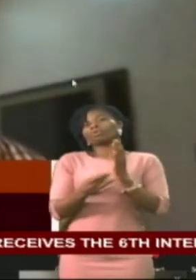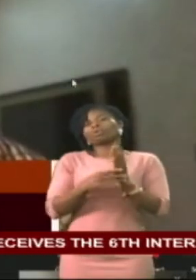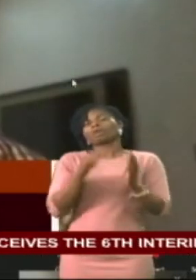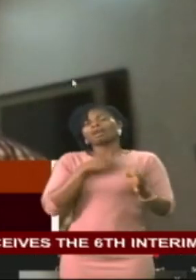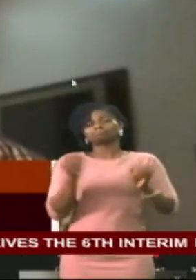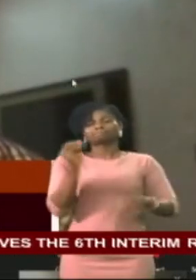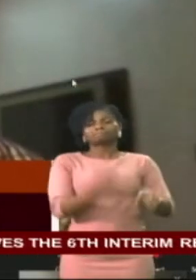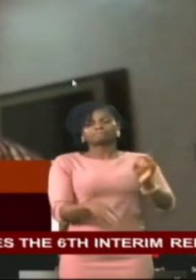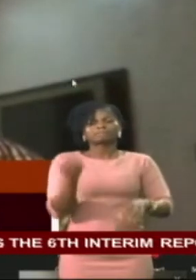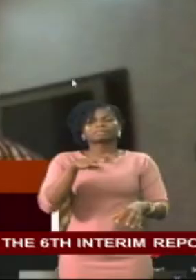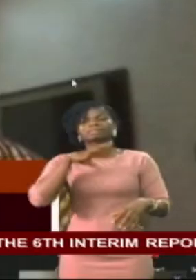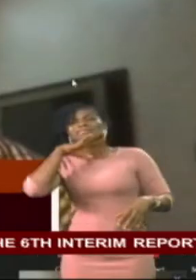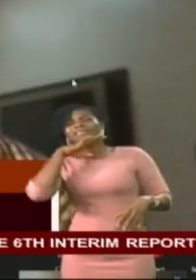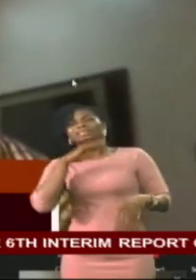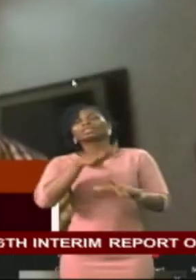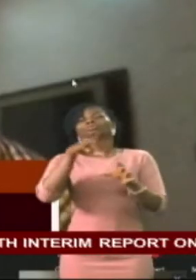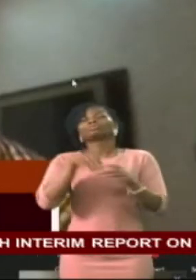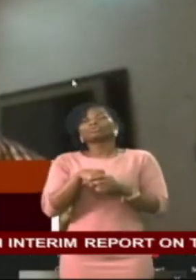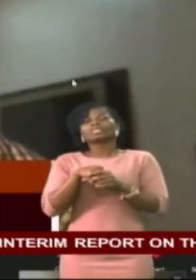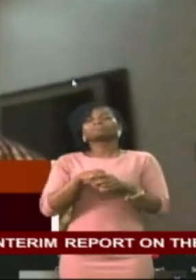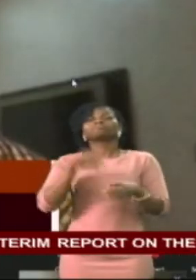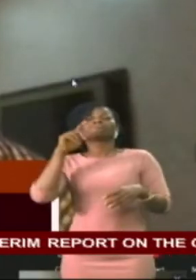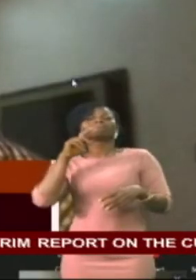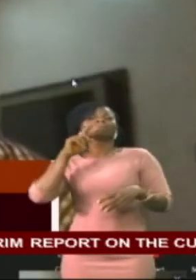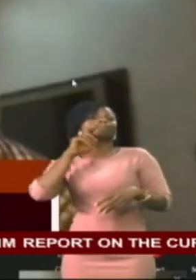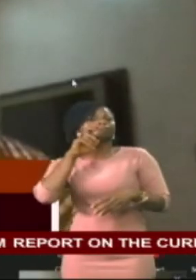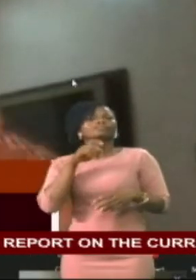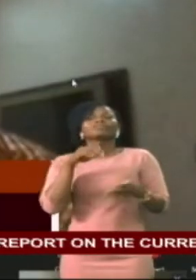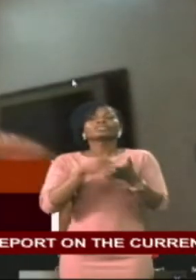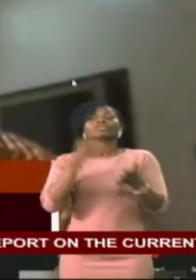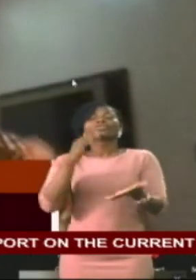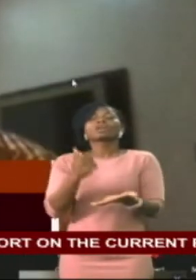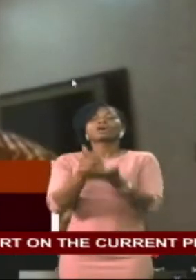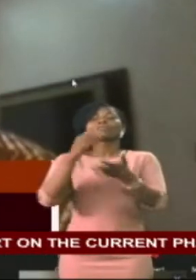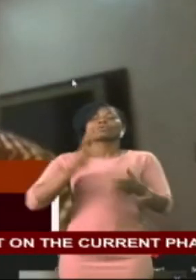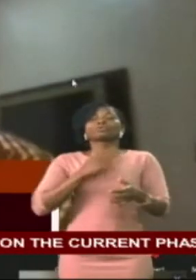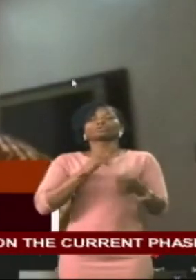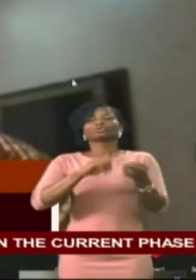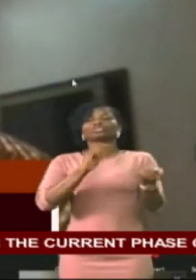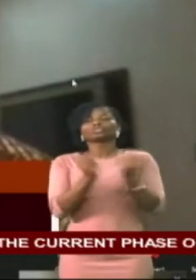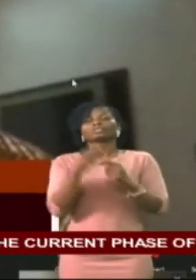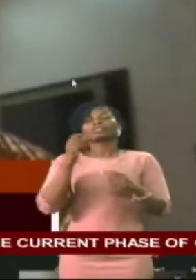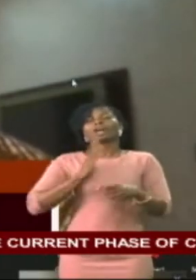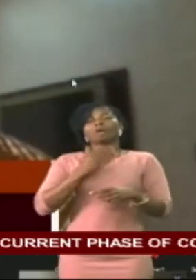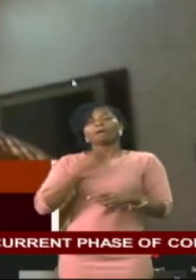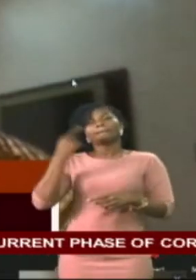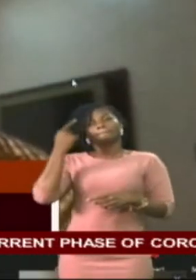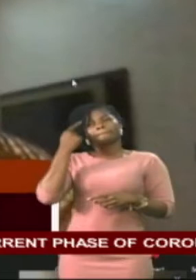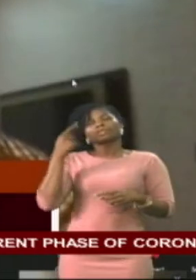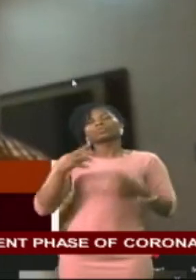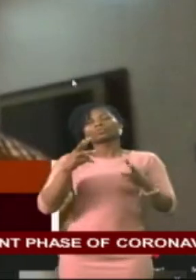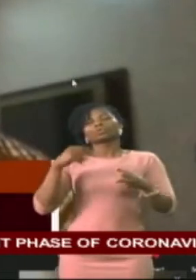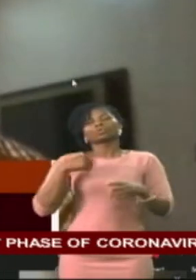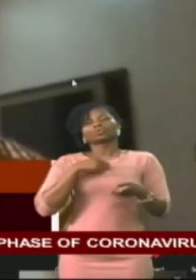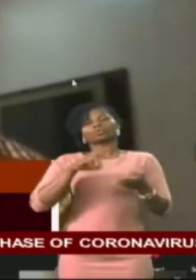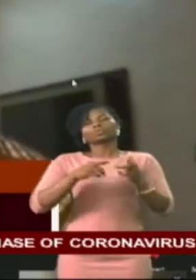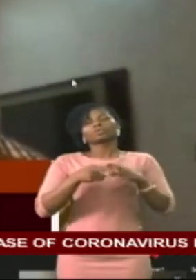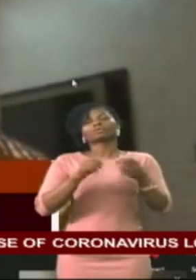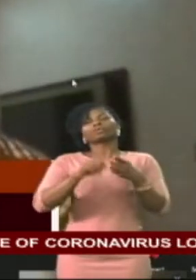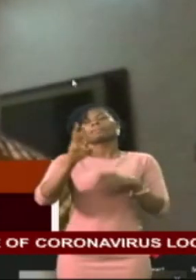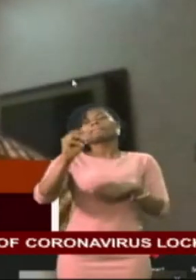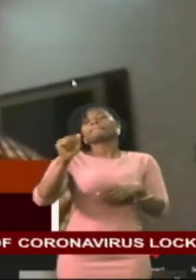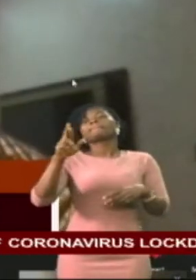kinds of waste, including plastics. I think it will help us to change our mentality, the way we relate to marine ecosystems and